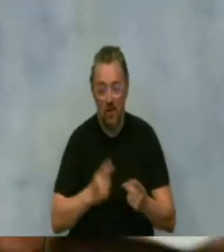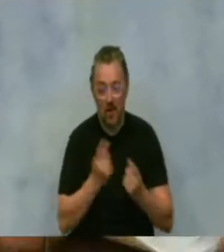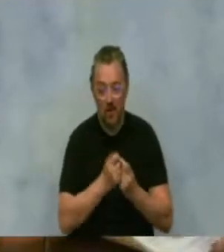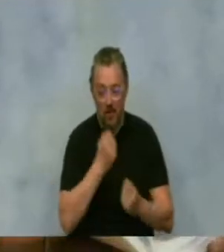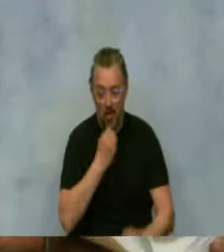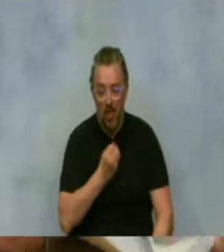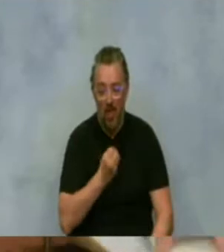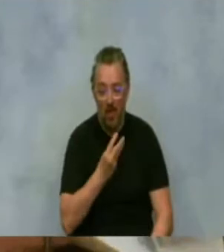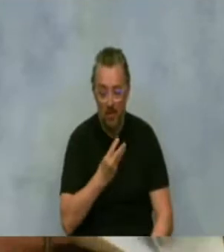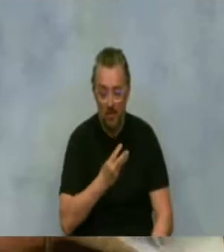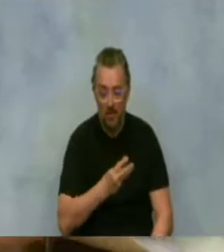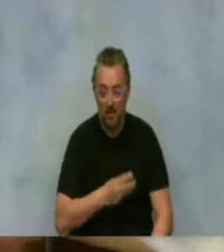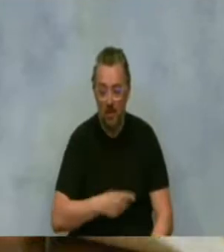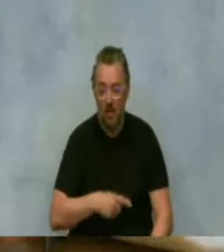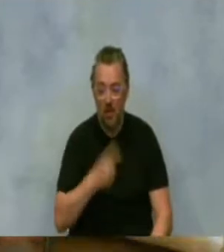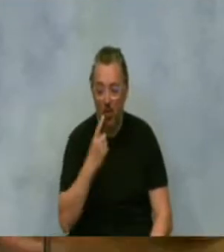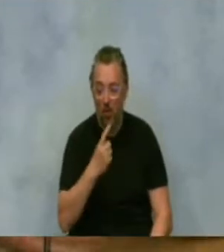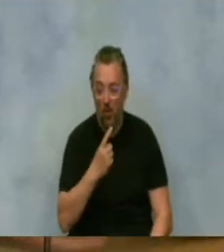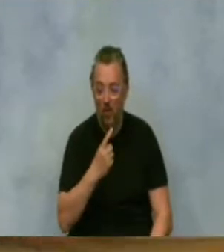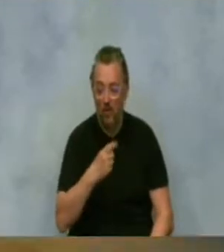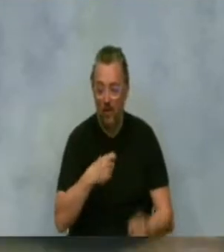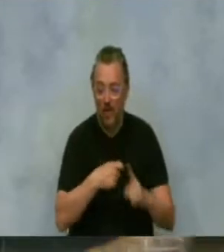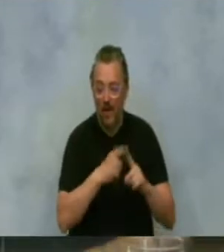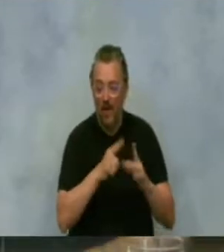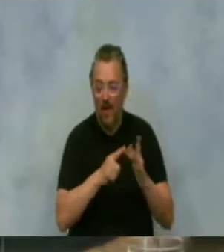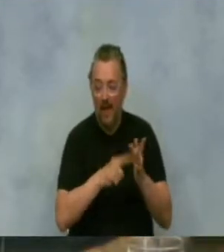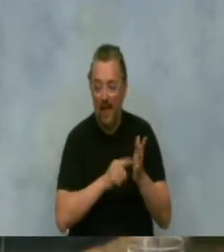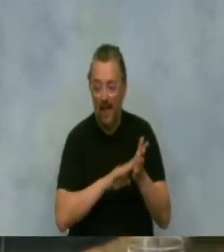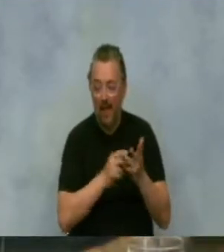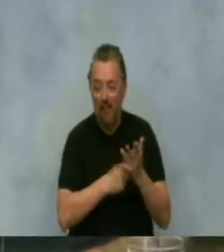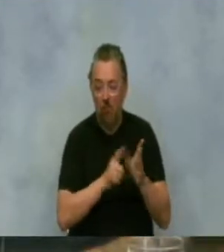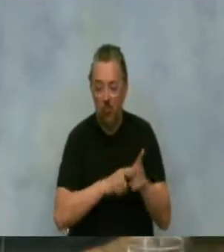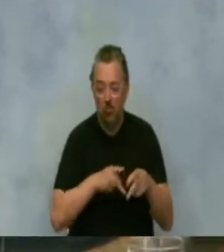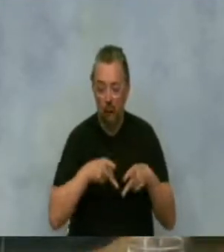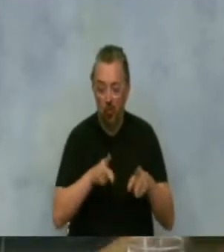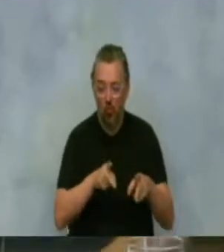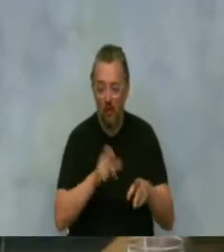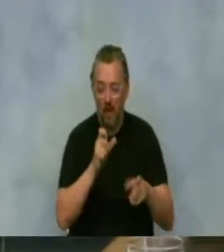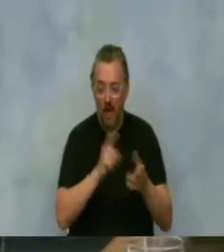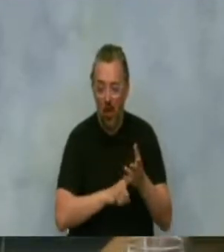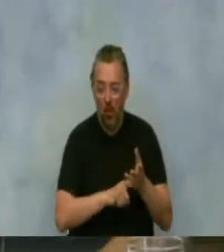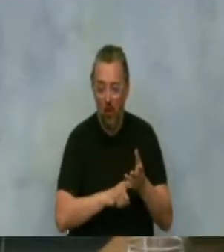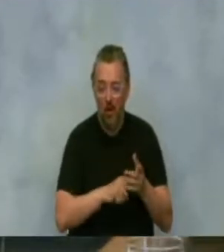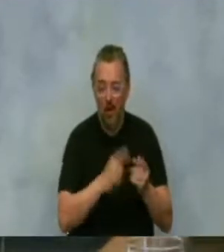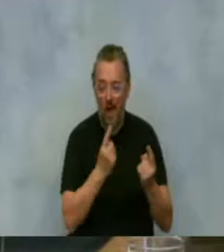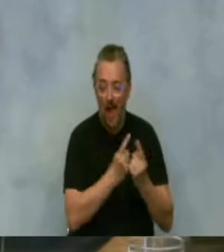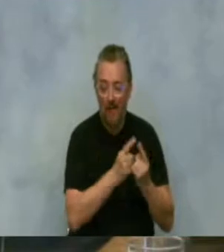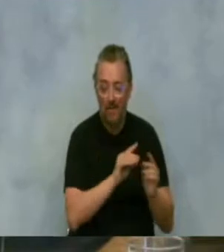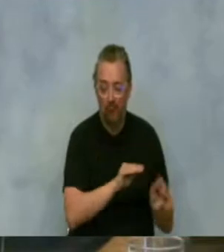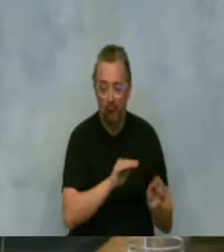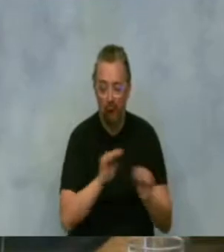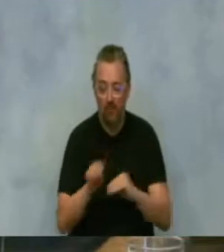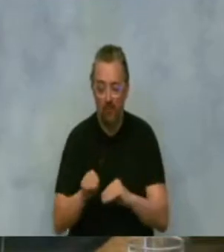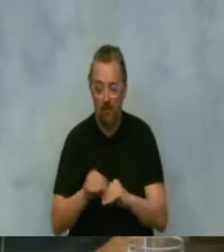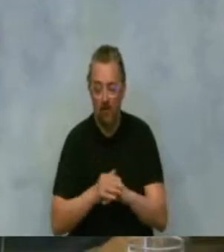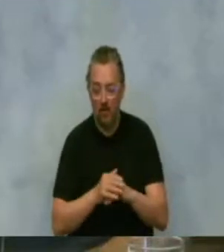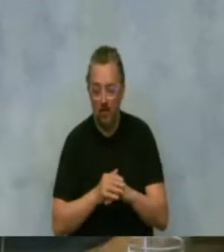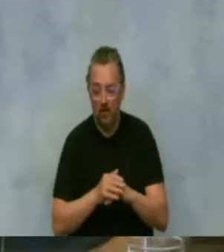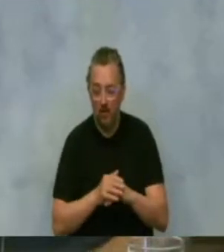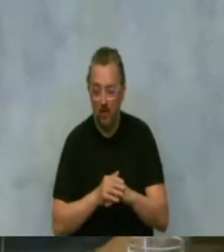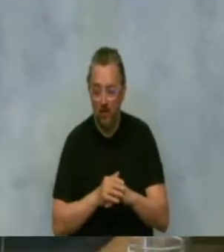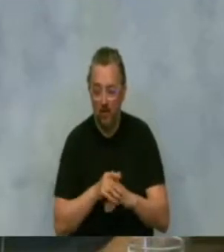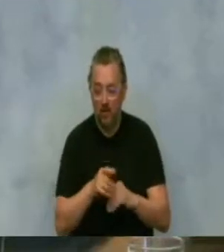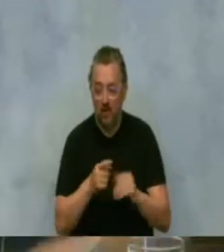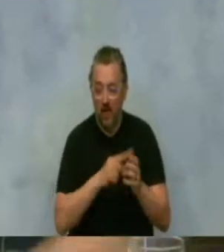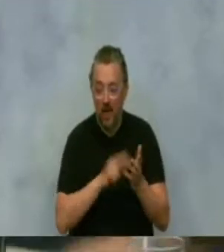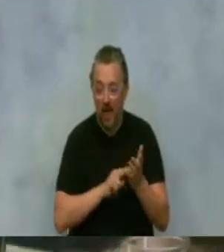1 Kilmorley Road, Carluke, asset transfer to Carluke Men's Shed, and that's pages 143 to 148. Joanne, could you